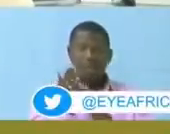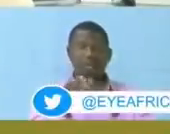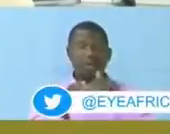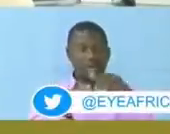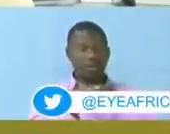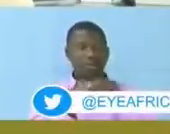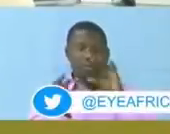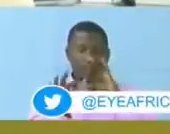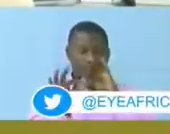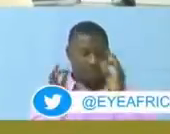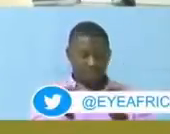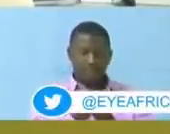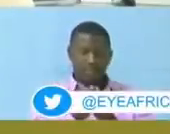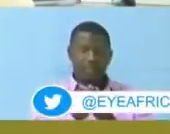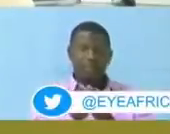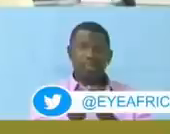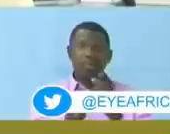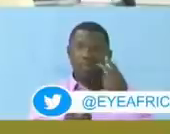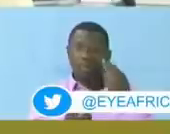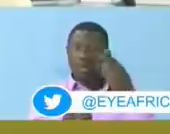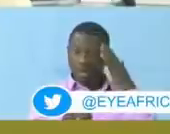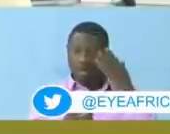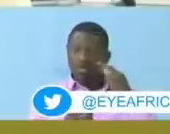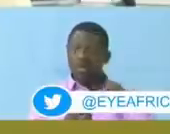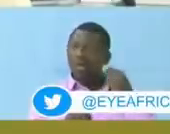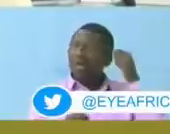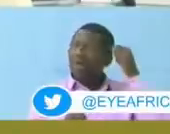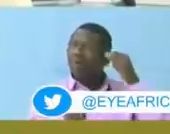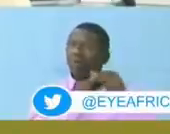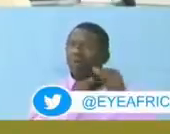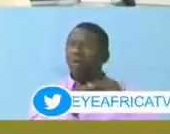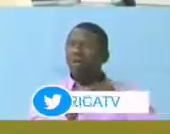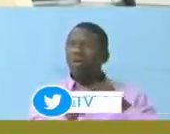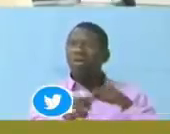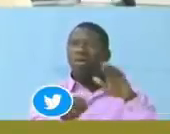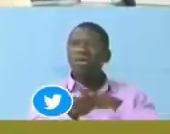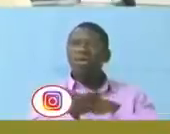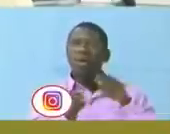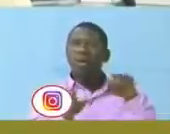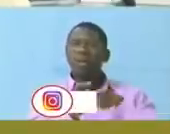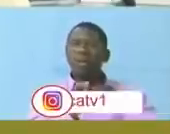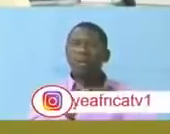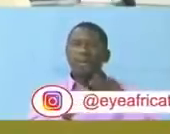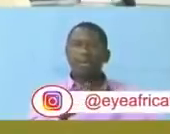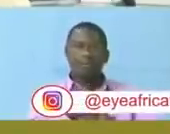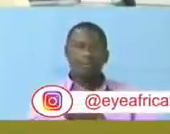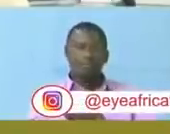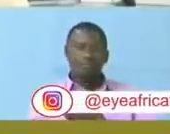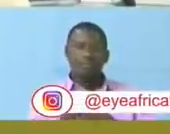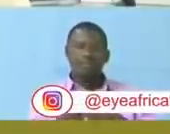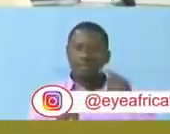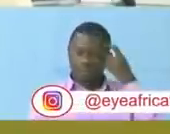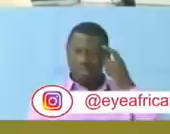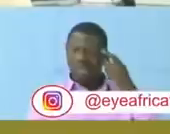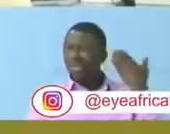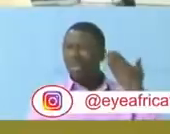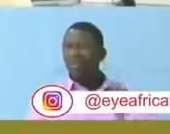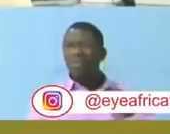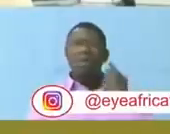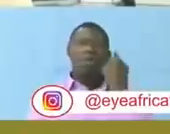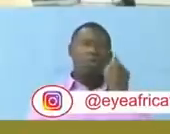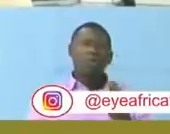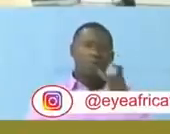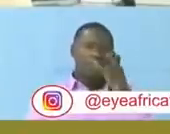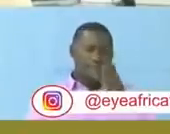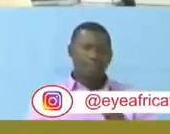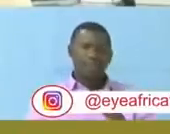look at this thing, I now reflect on the membership. But I think I'm the only person who was not here at the time. Bien ya